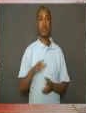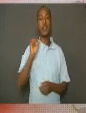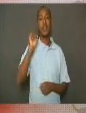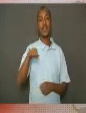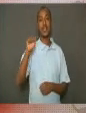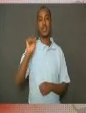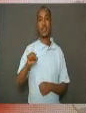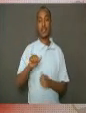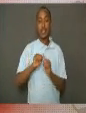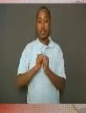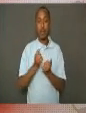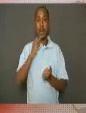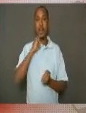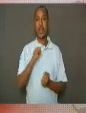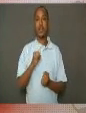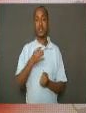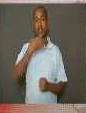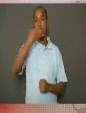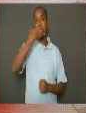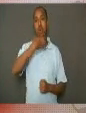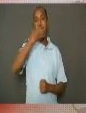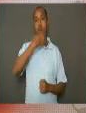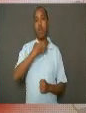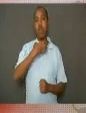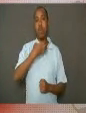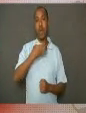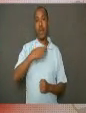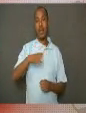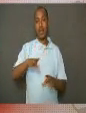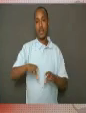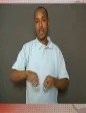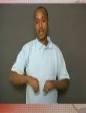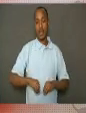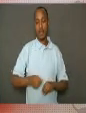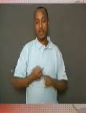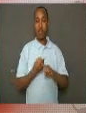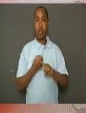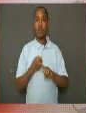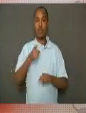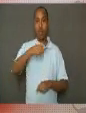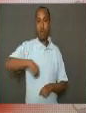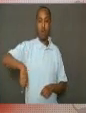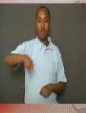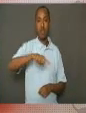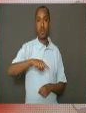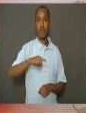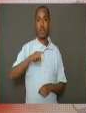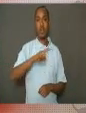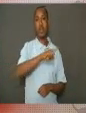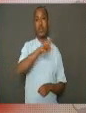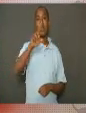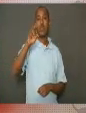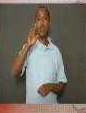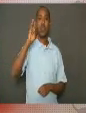Yes, the bread is hot when you take it from the oven. You will need